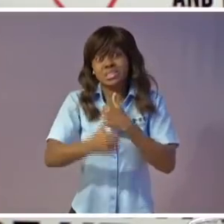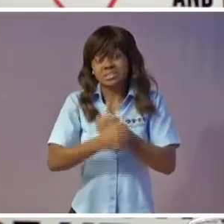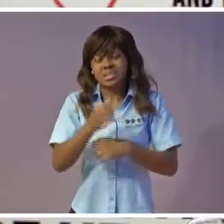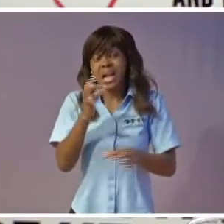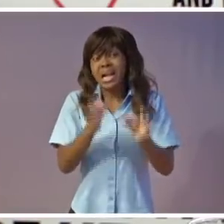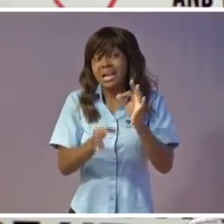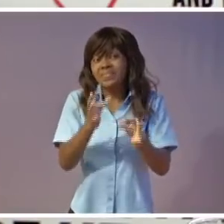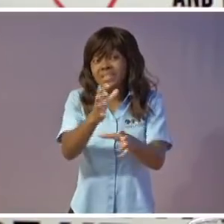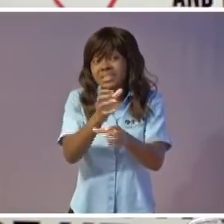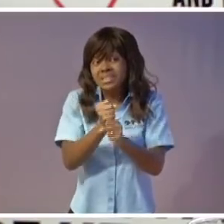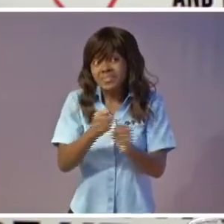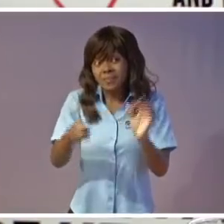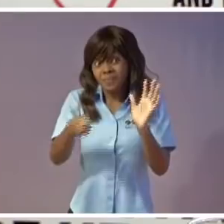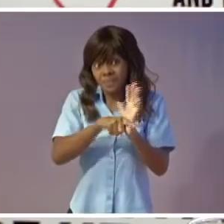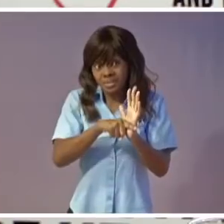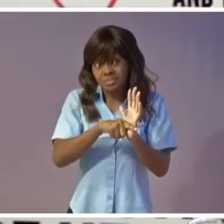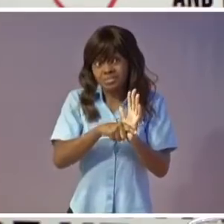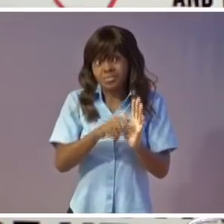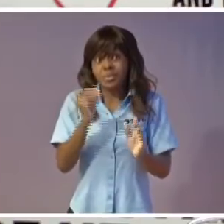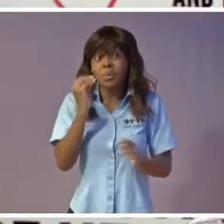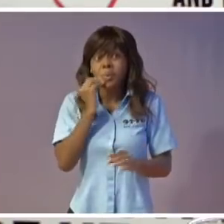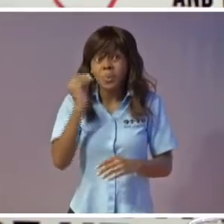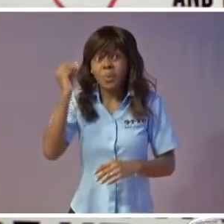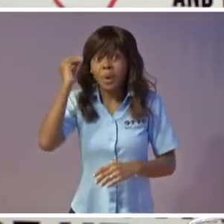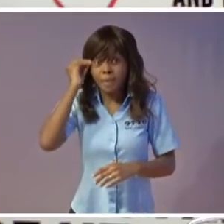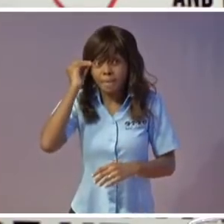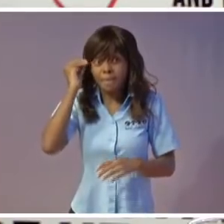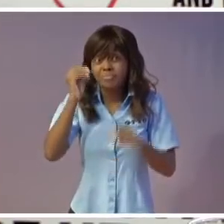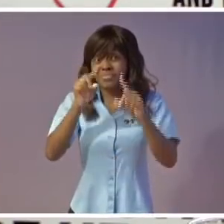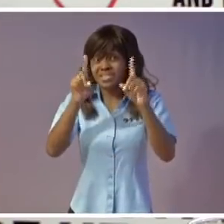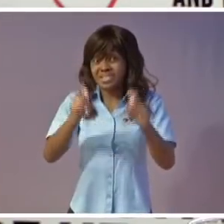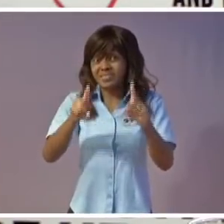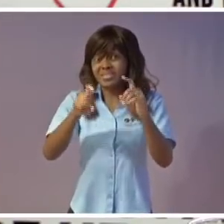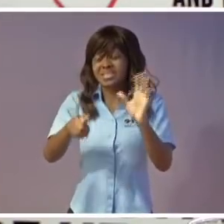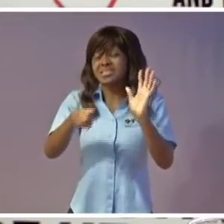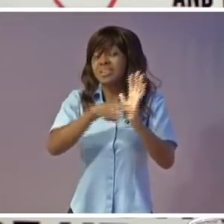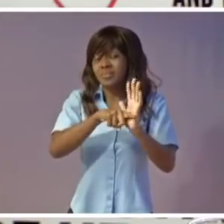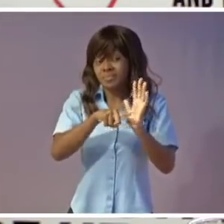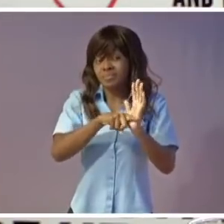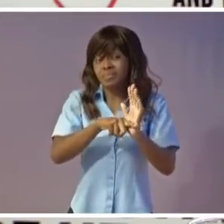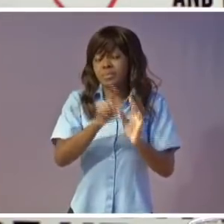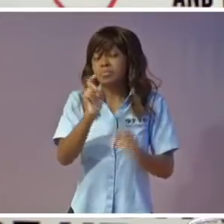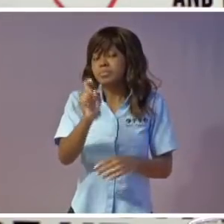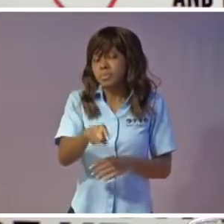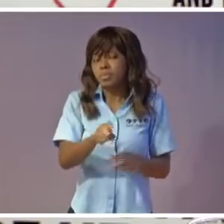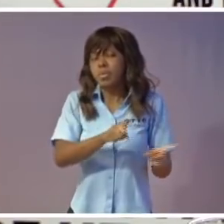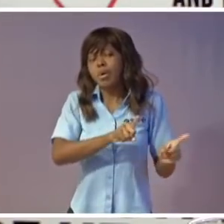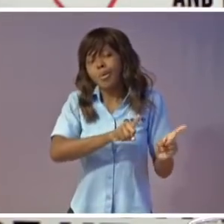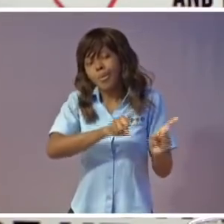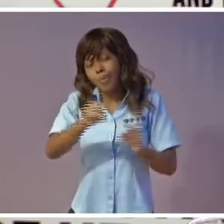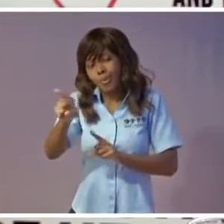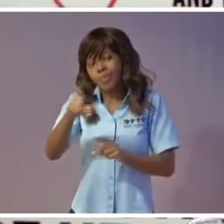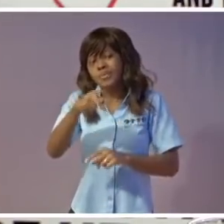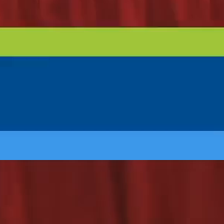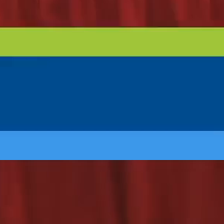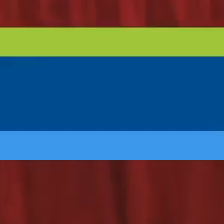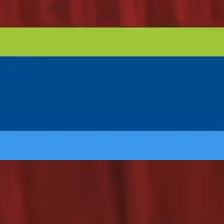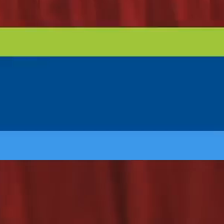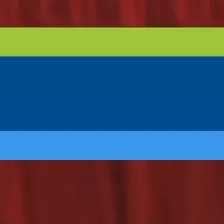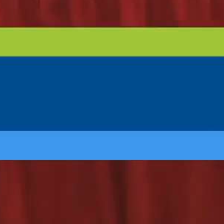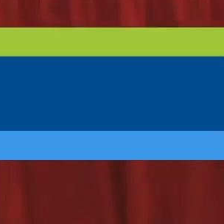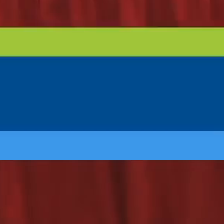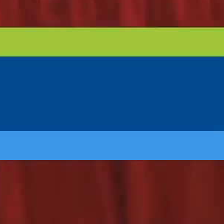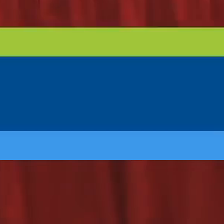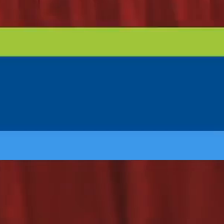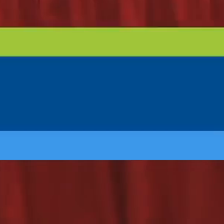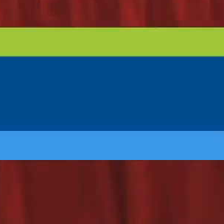with a home kit should have it validated by a PCR test. Okay, Kim, thanks for your questions. Thank